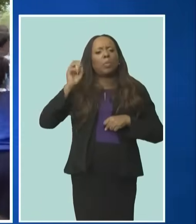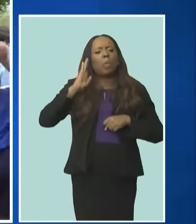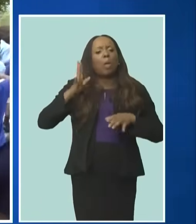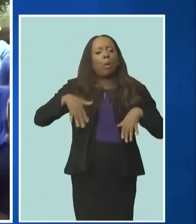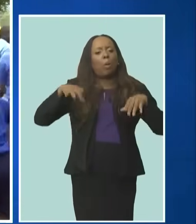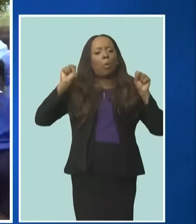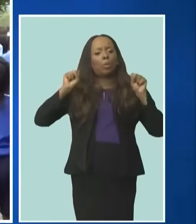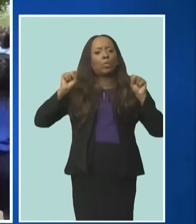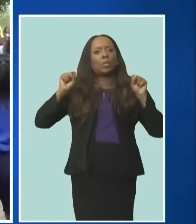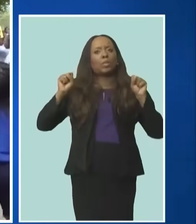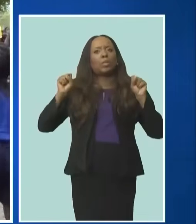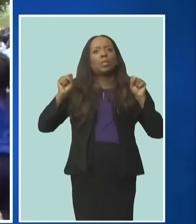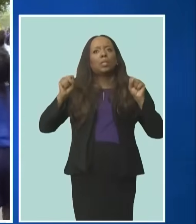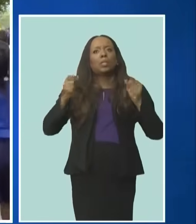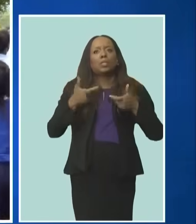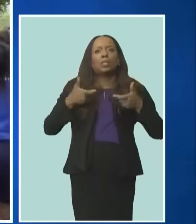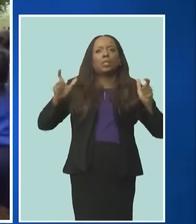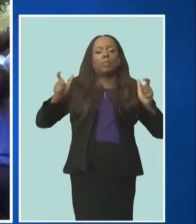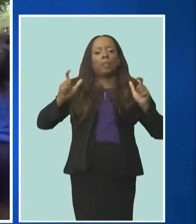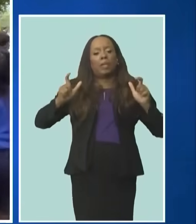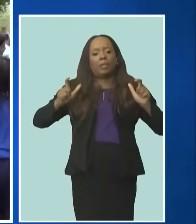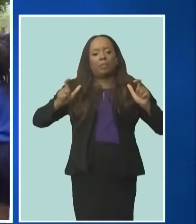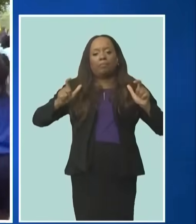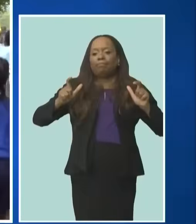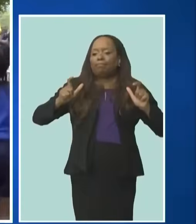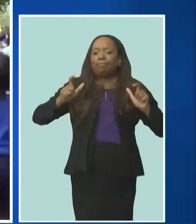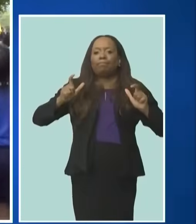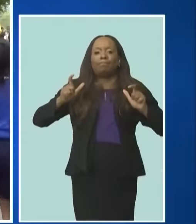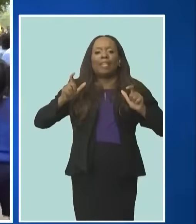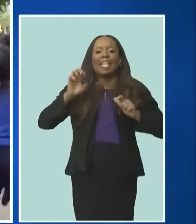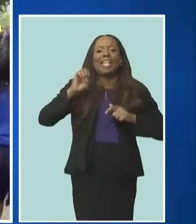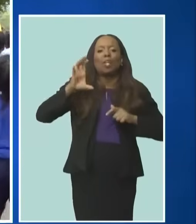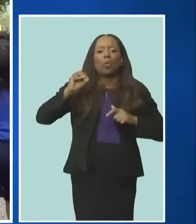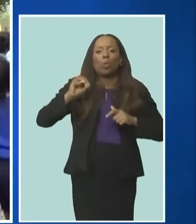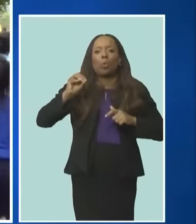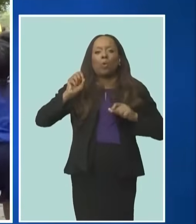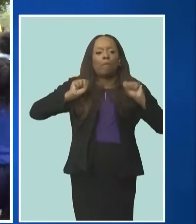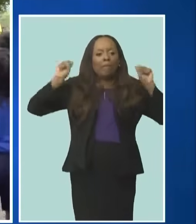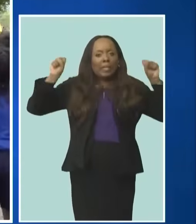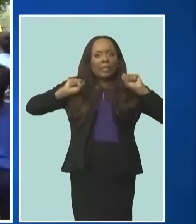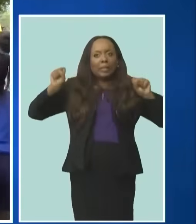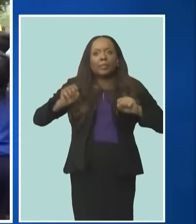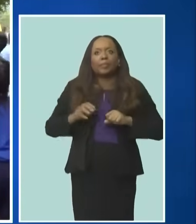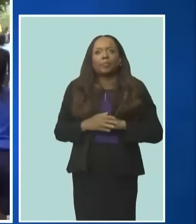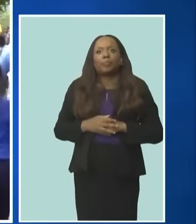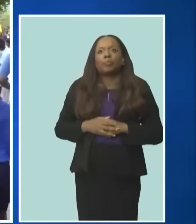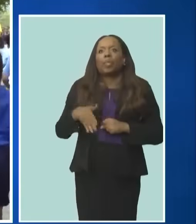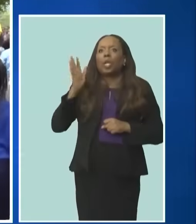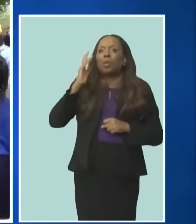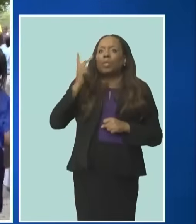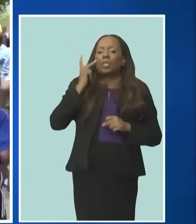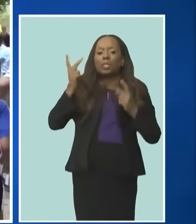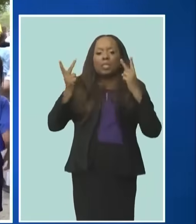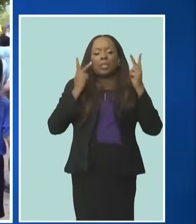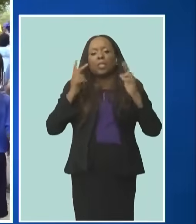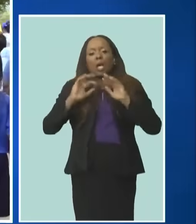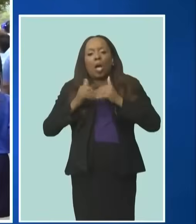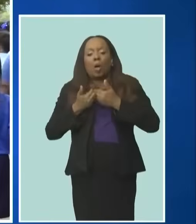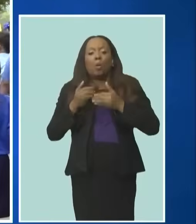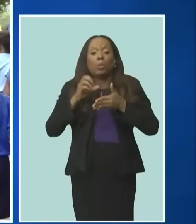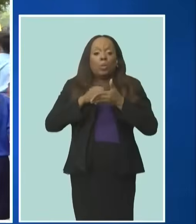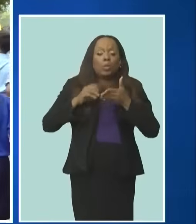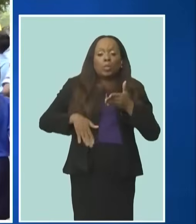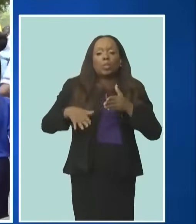seeing how it goes throughout the school year with all of the challenges that they're going to give us, and see what our students can